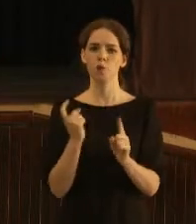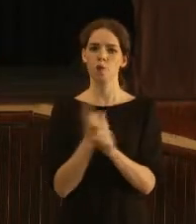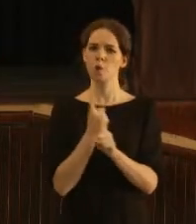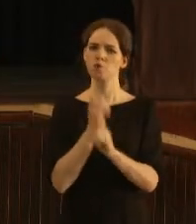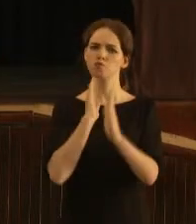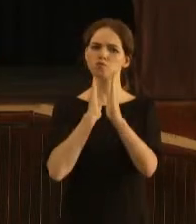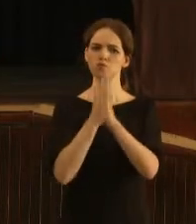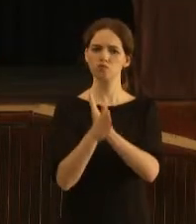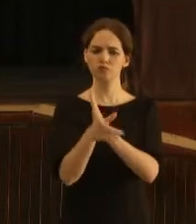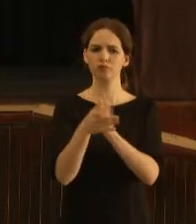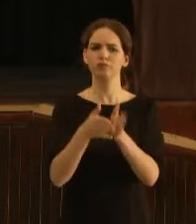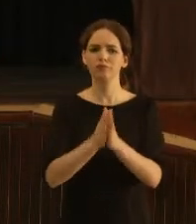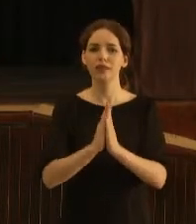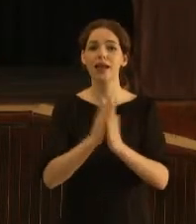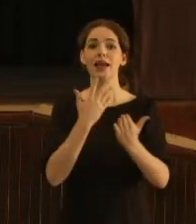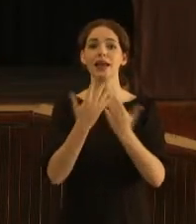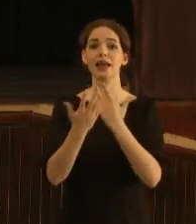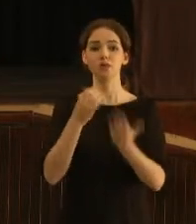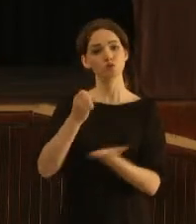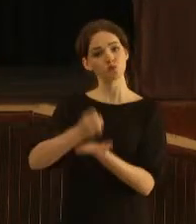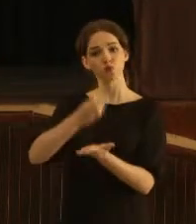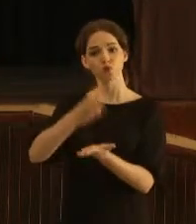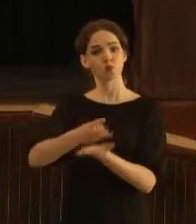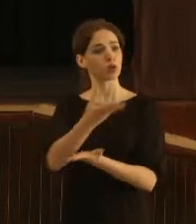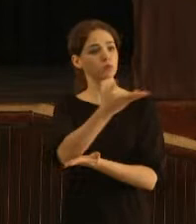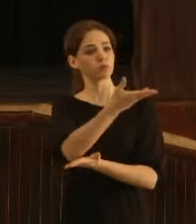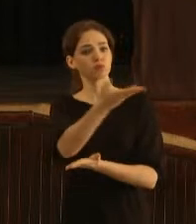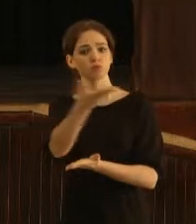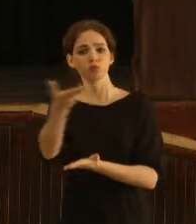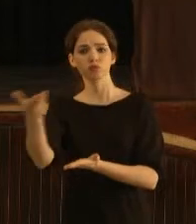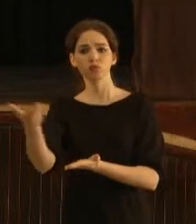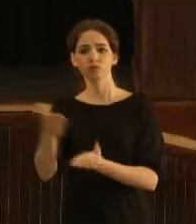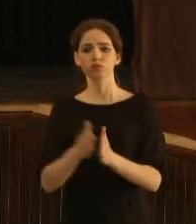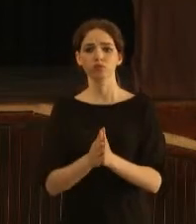request any social worker that can check